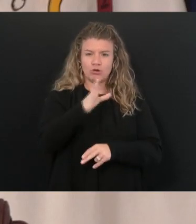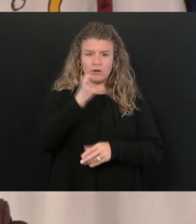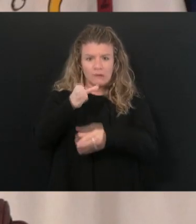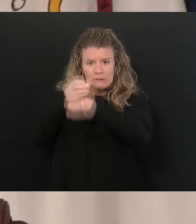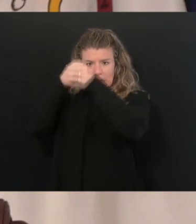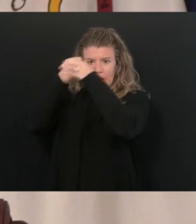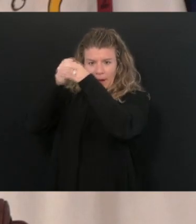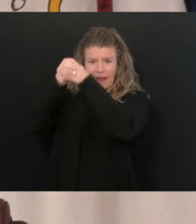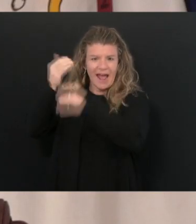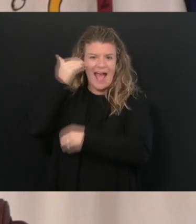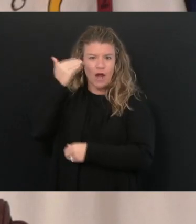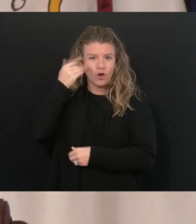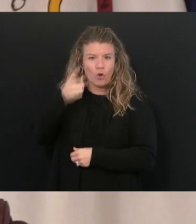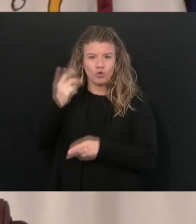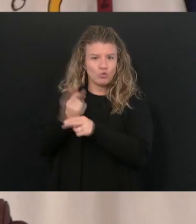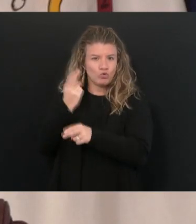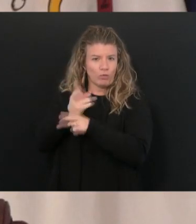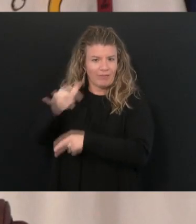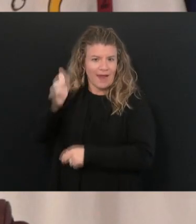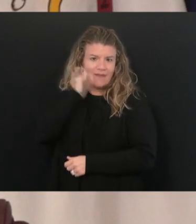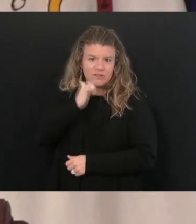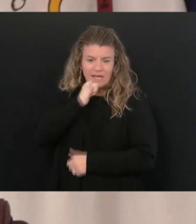know you use every single day.